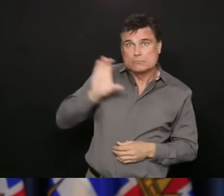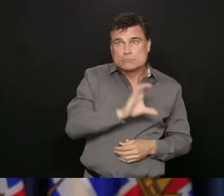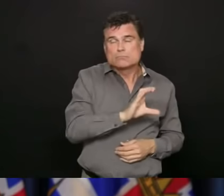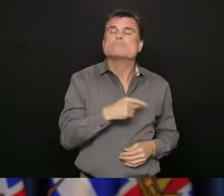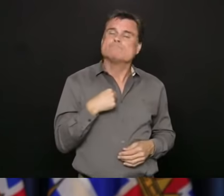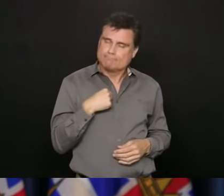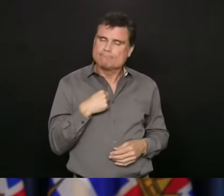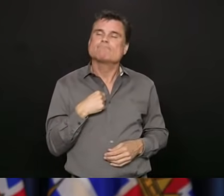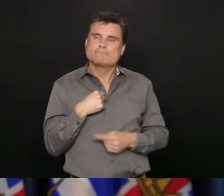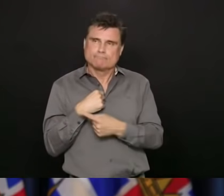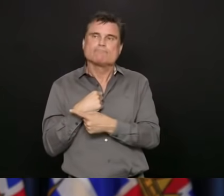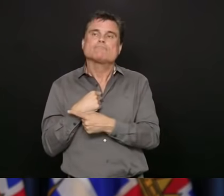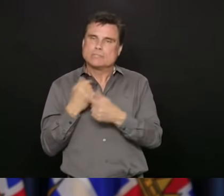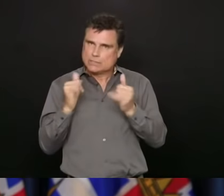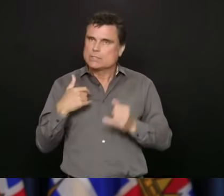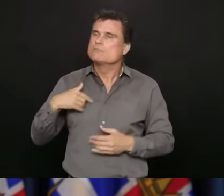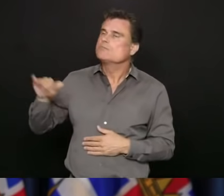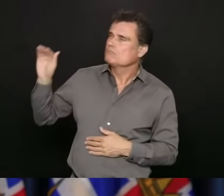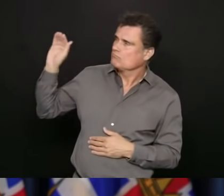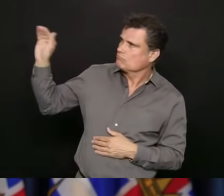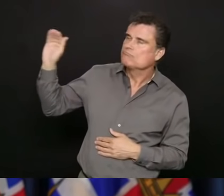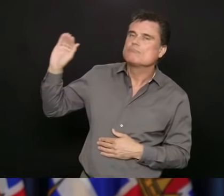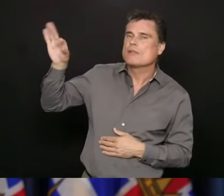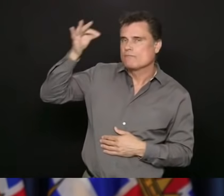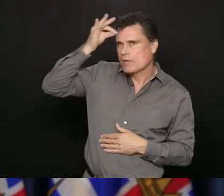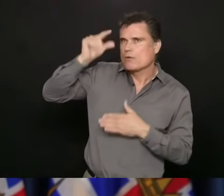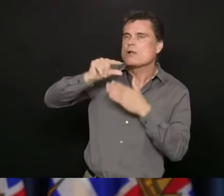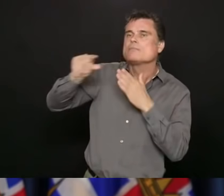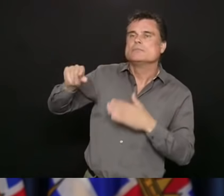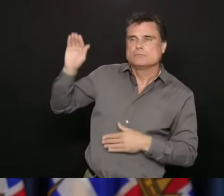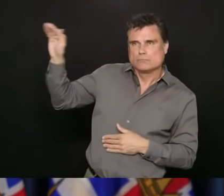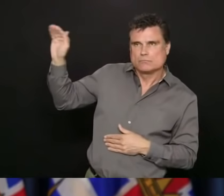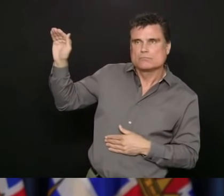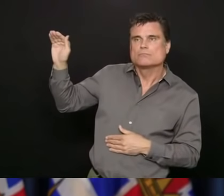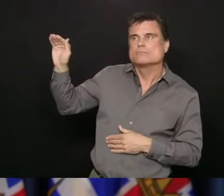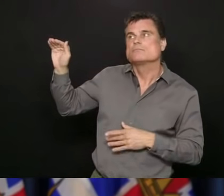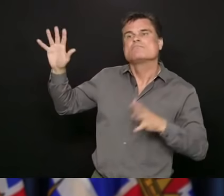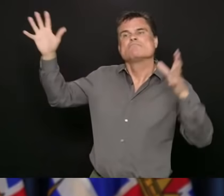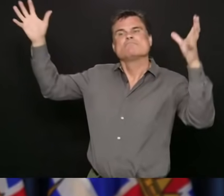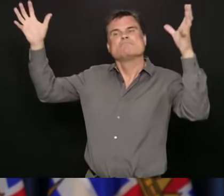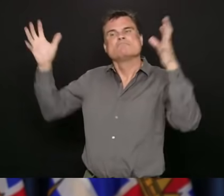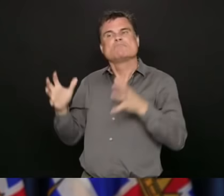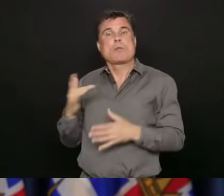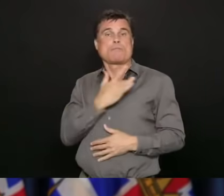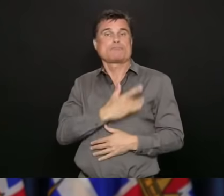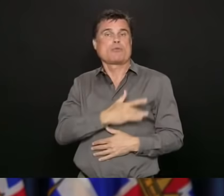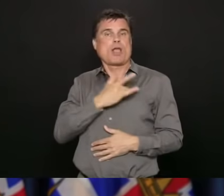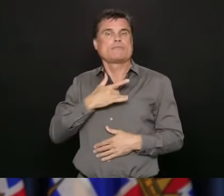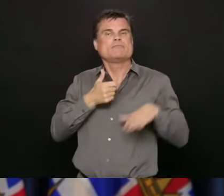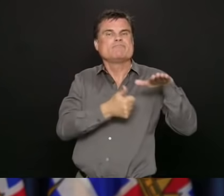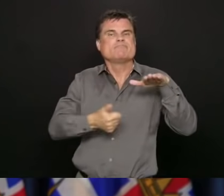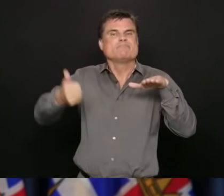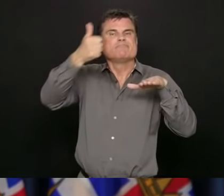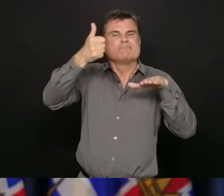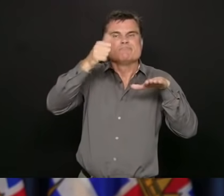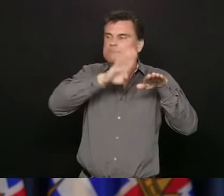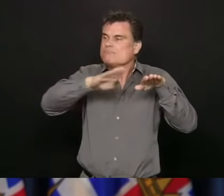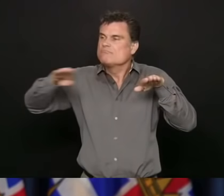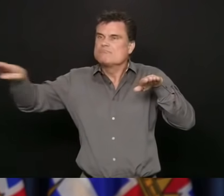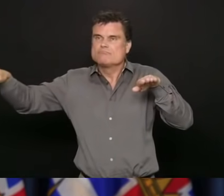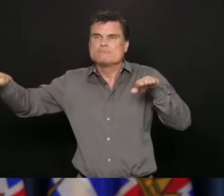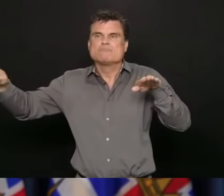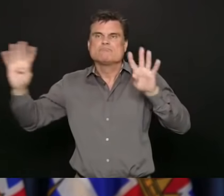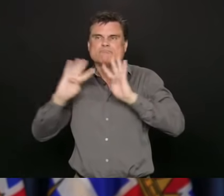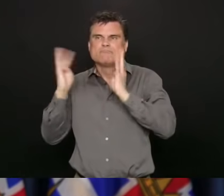our the conference that we never had back in the middle of March when the First Minister's Conference was canceled, the